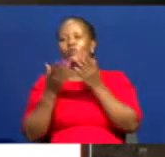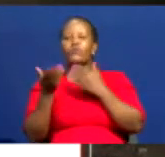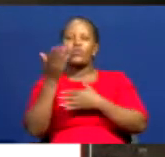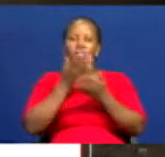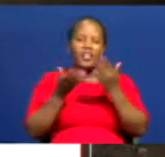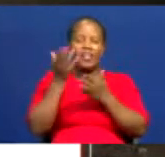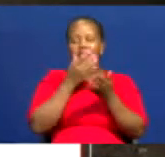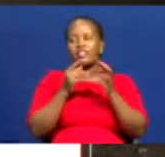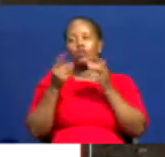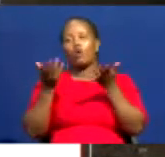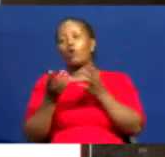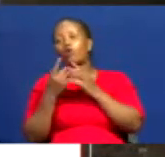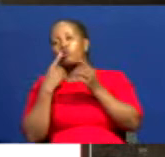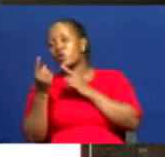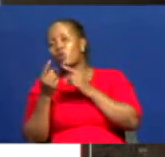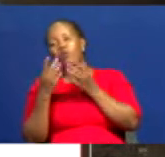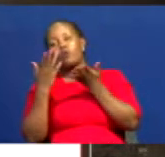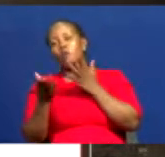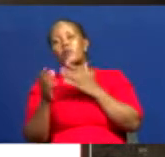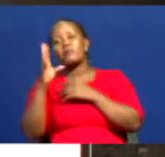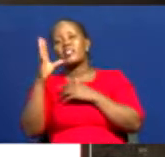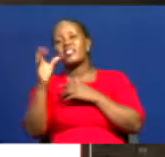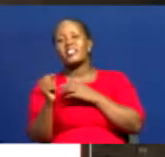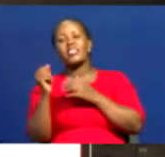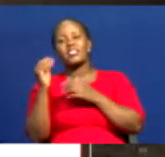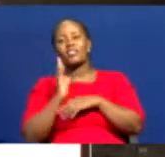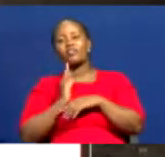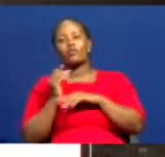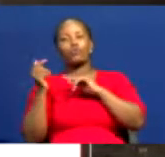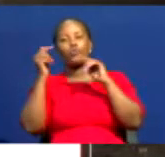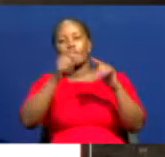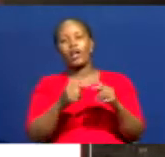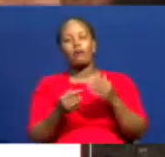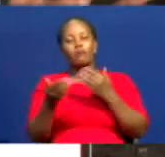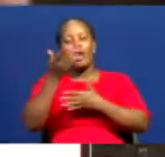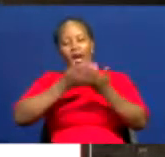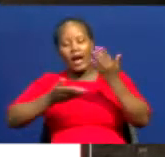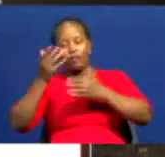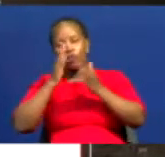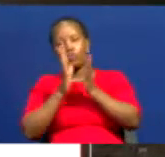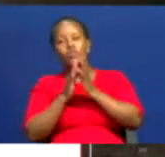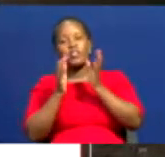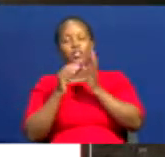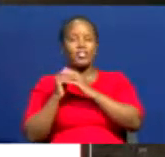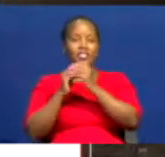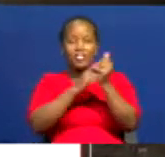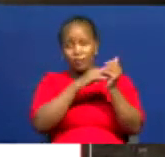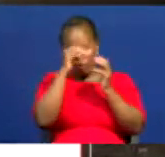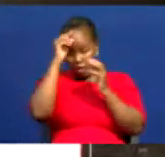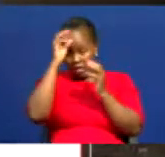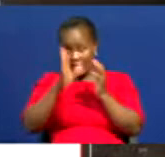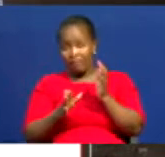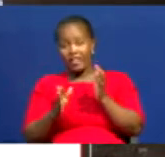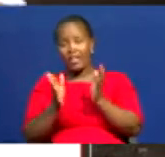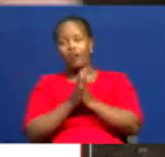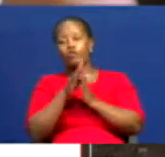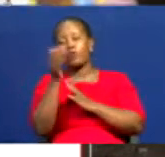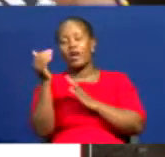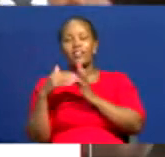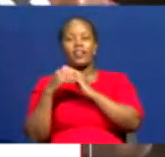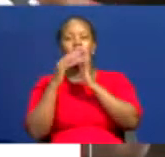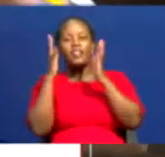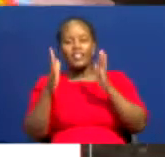he mentioned, that he will send Kindiki immediately to come and sit with the leadership, with the governor of Turkana and the other leadership, to start